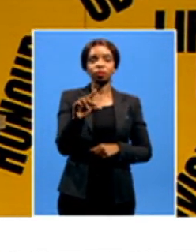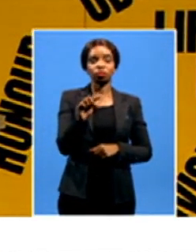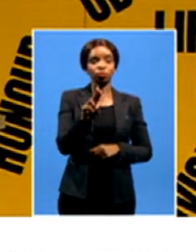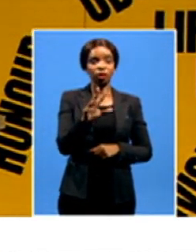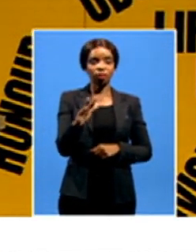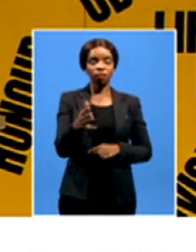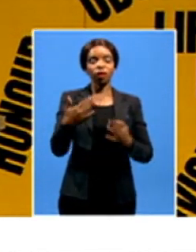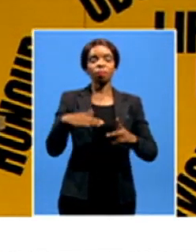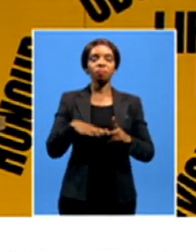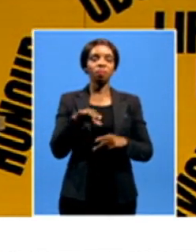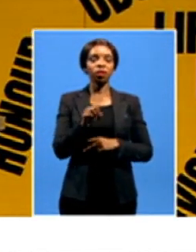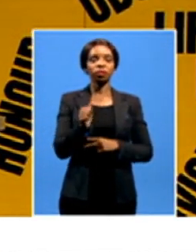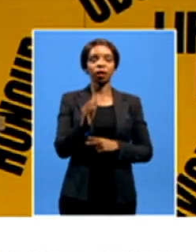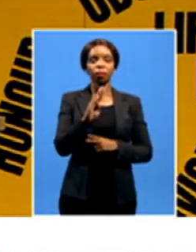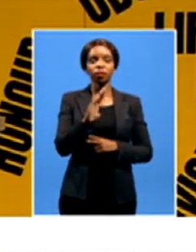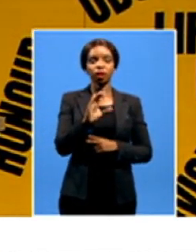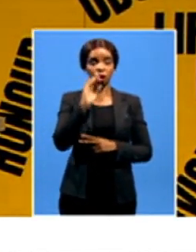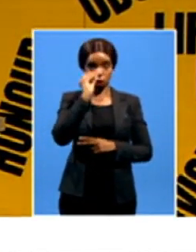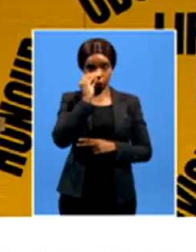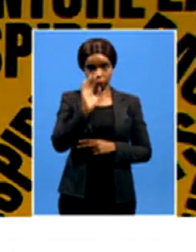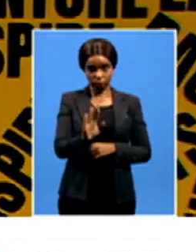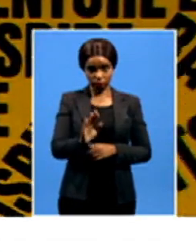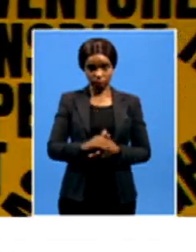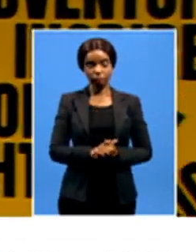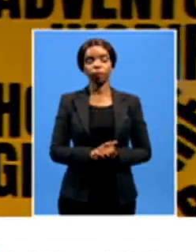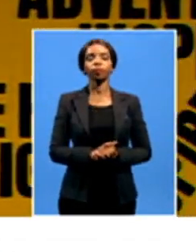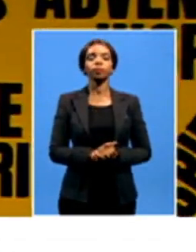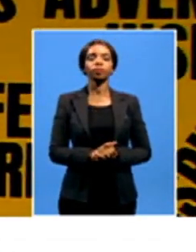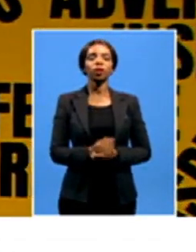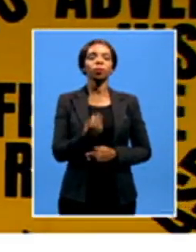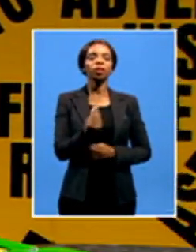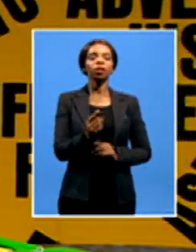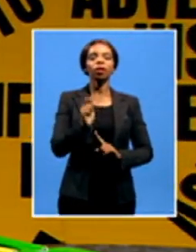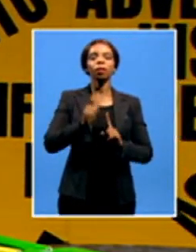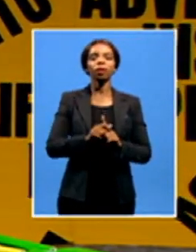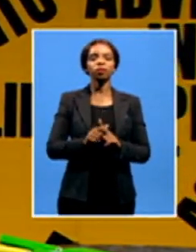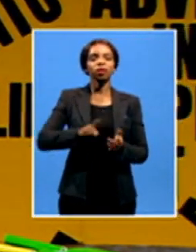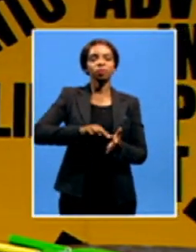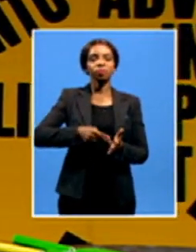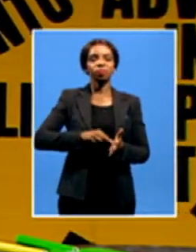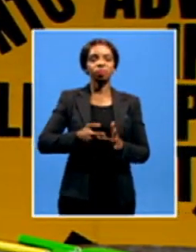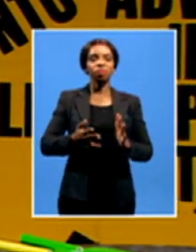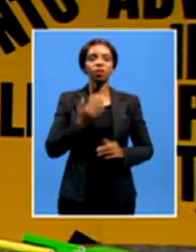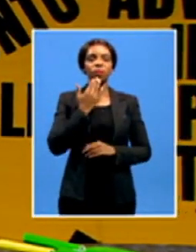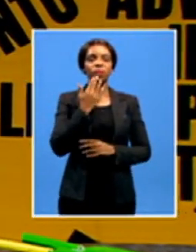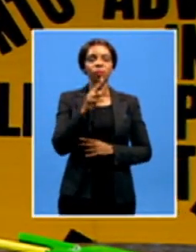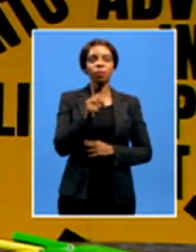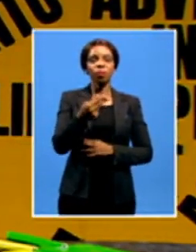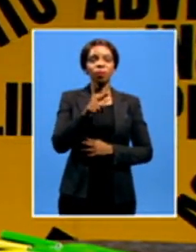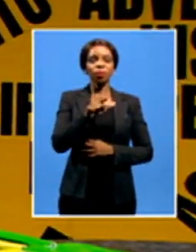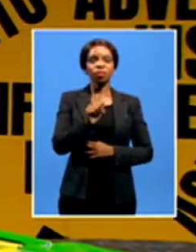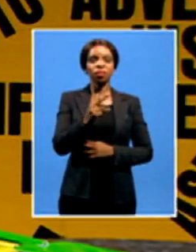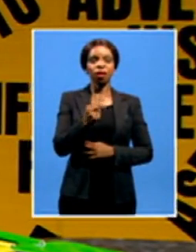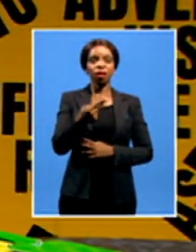SABCDG25 and SABC News. Well, we've got choreographer Nhlanhla Zwane from Tribangi Dance Theatre